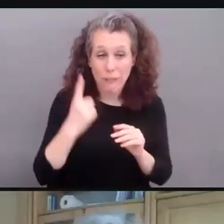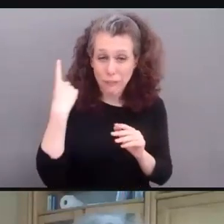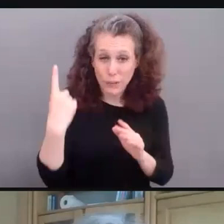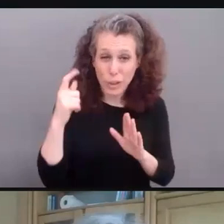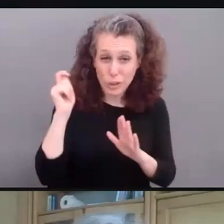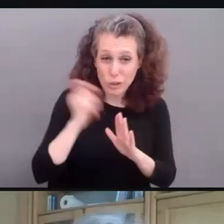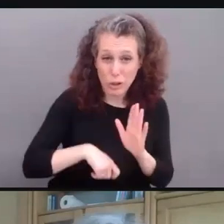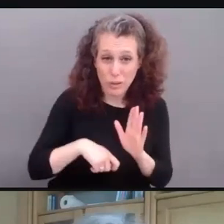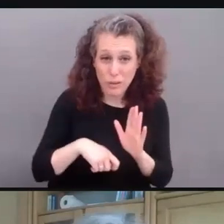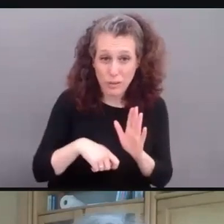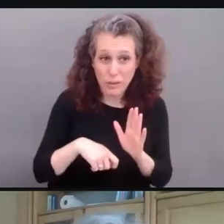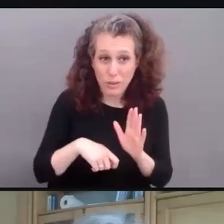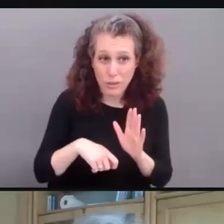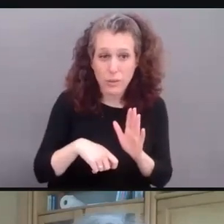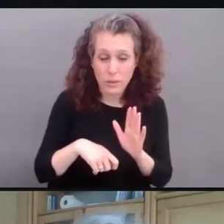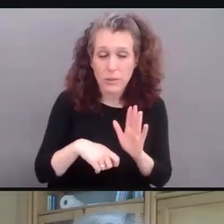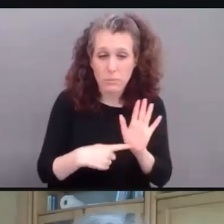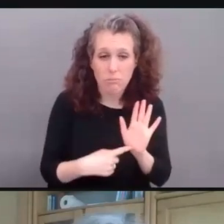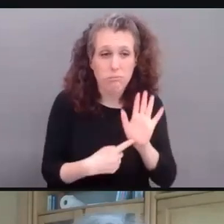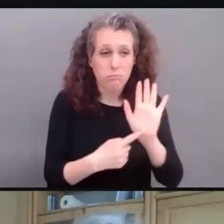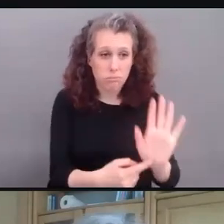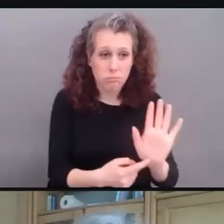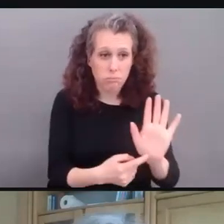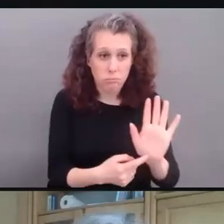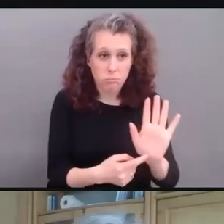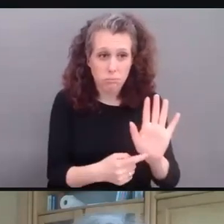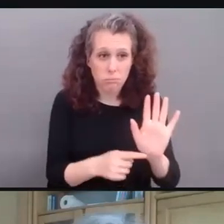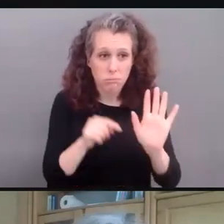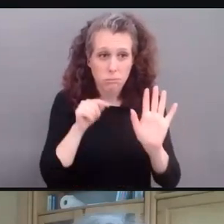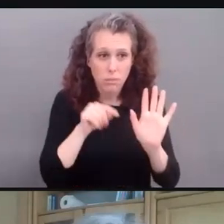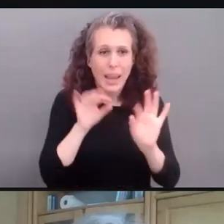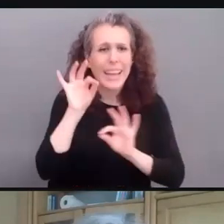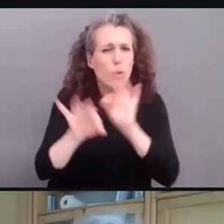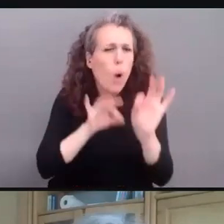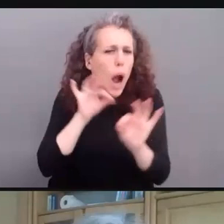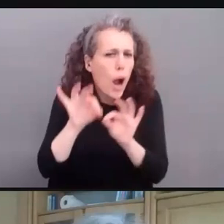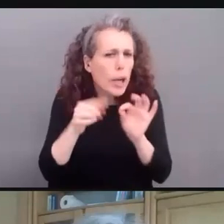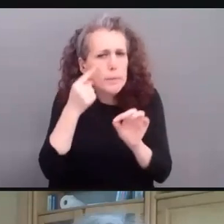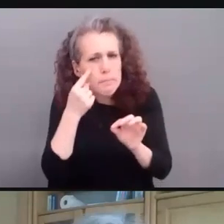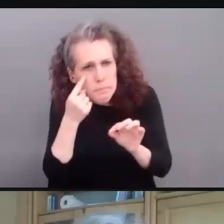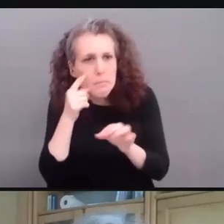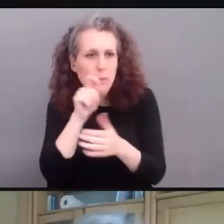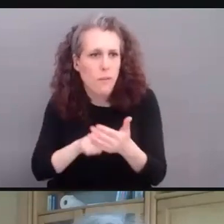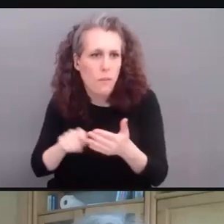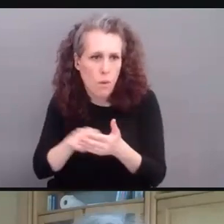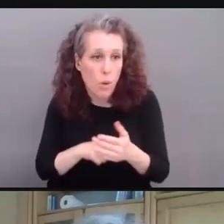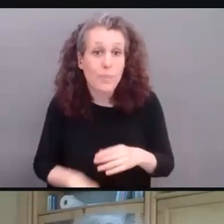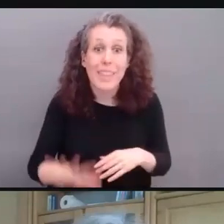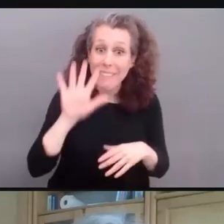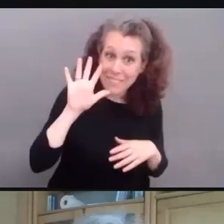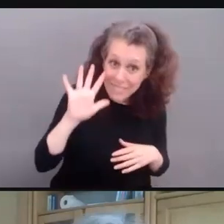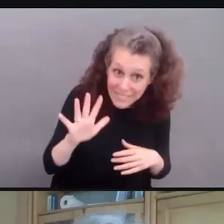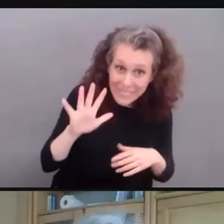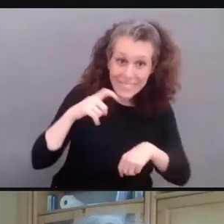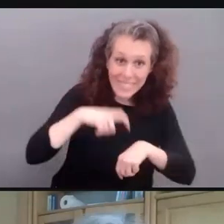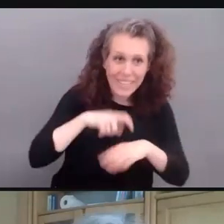we presented this draft during inquiry vote. And the 5th draft, with all the comments considered,